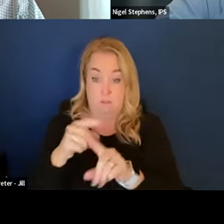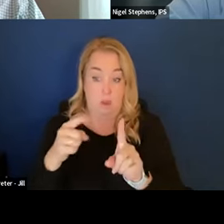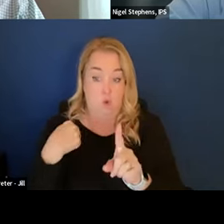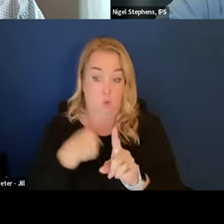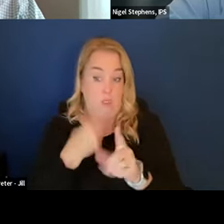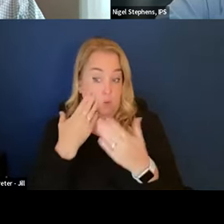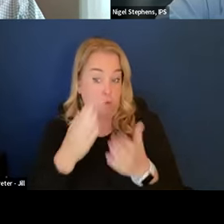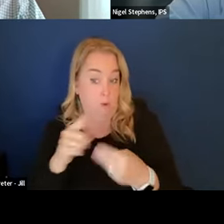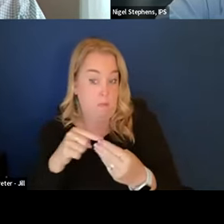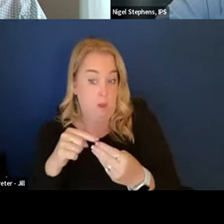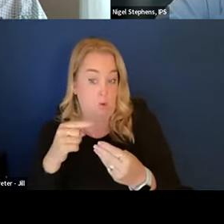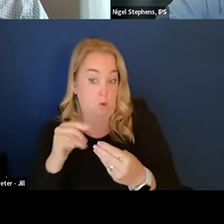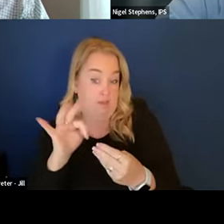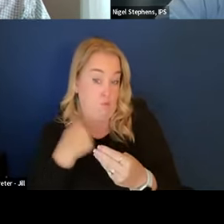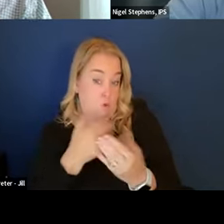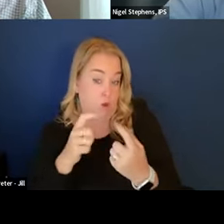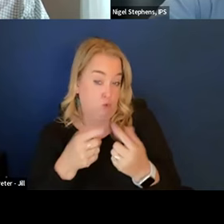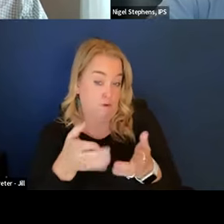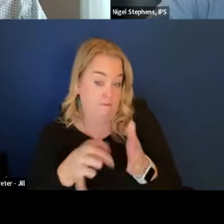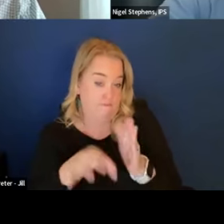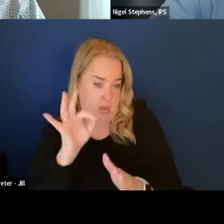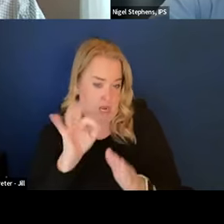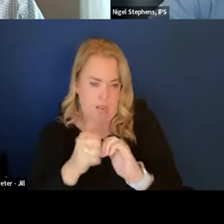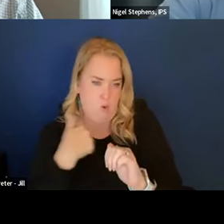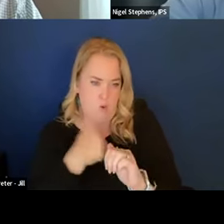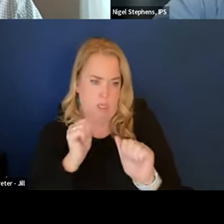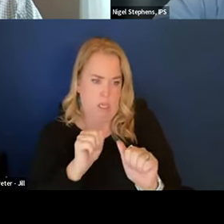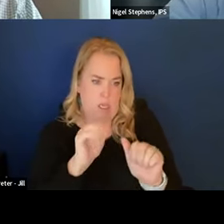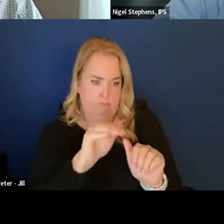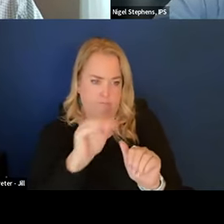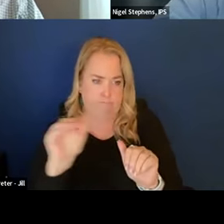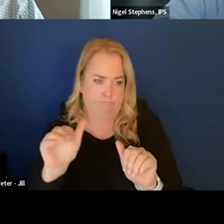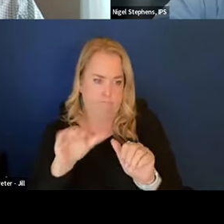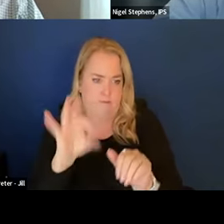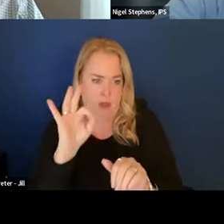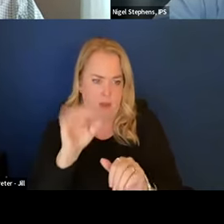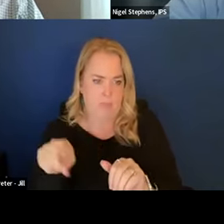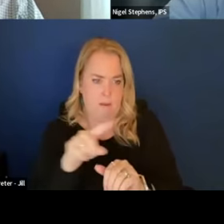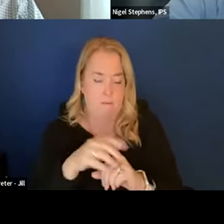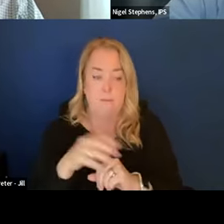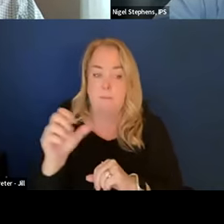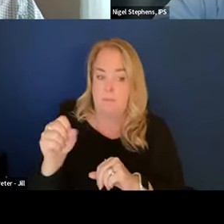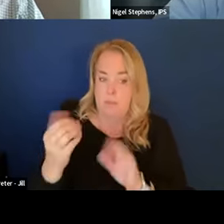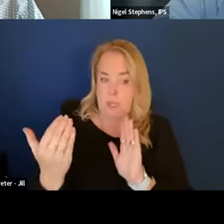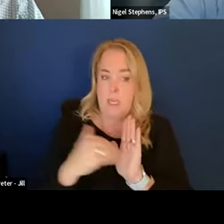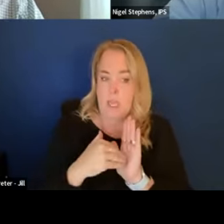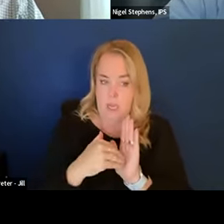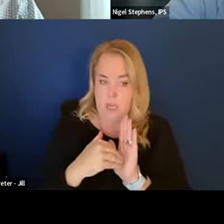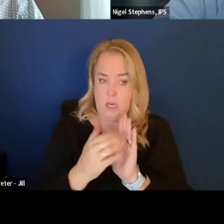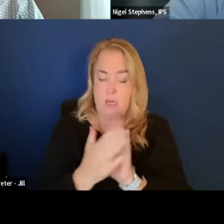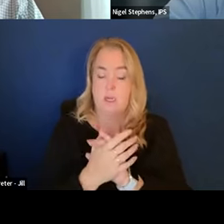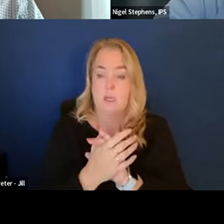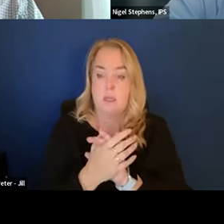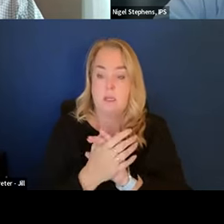And if we wanted to go out and find them, how would we begin to go look for that? Yeah, again, I think it goes back to what I was saying,